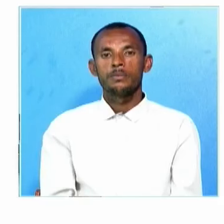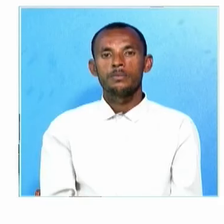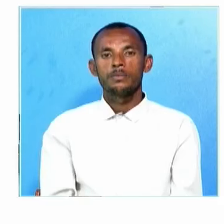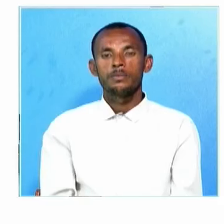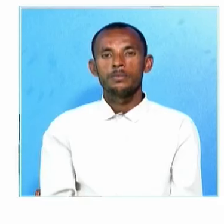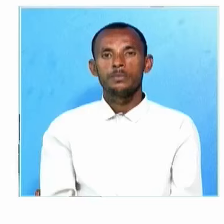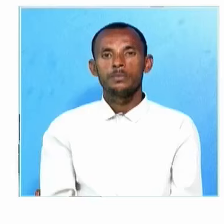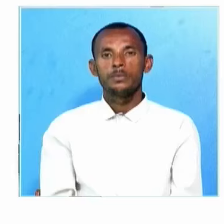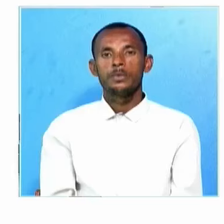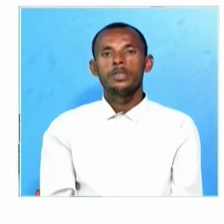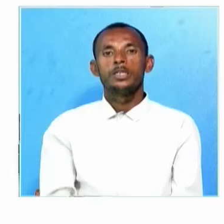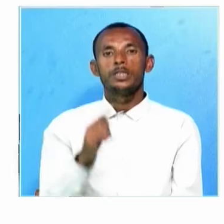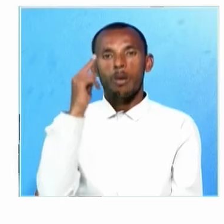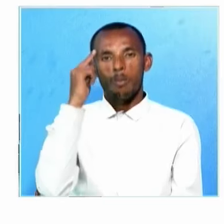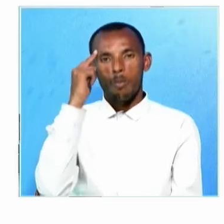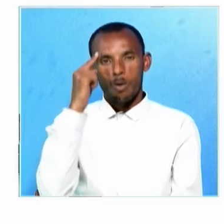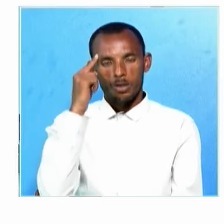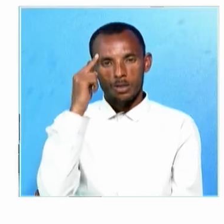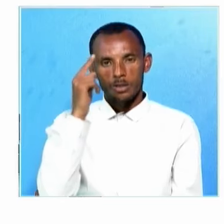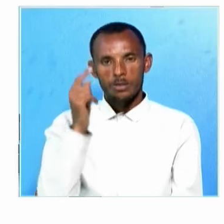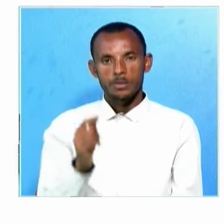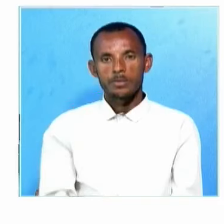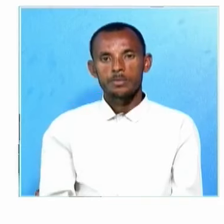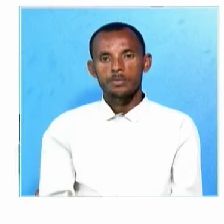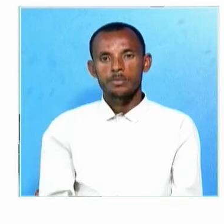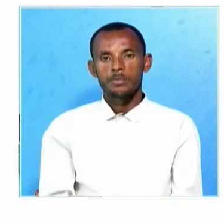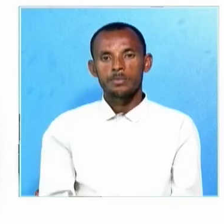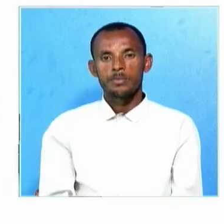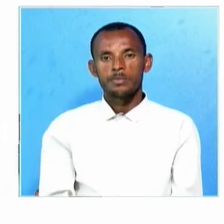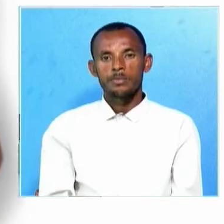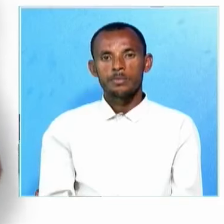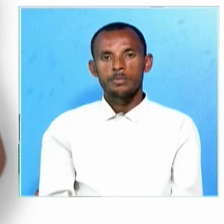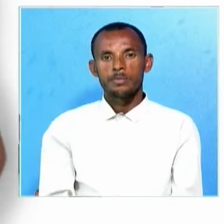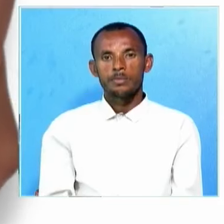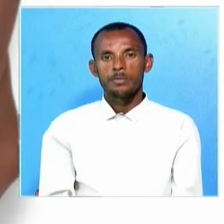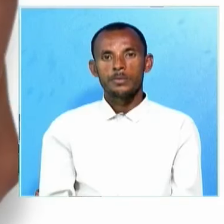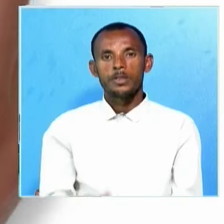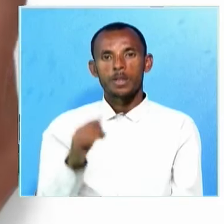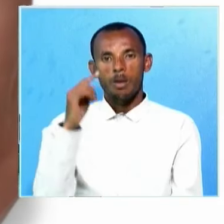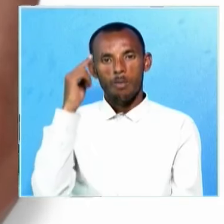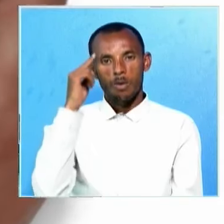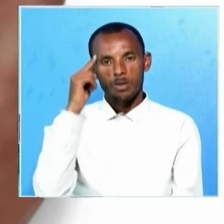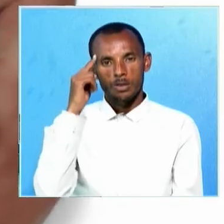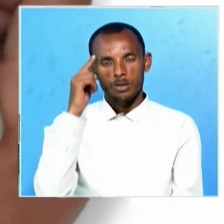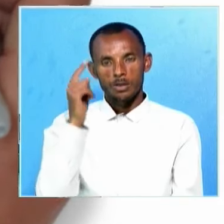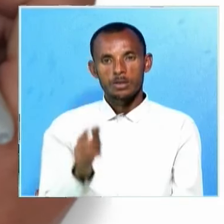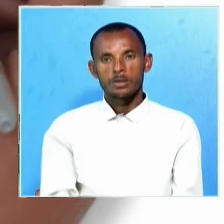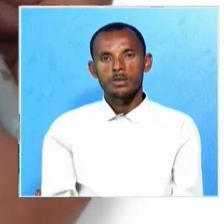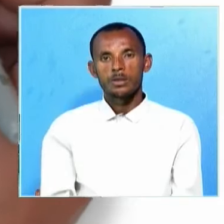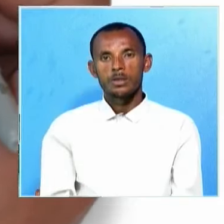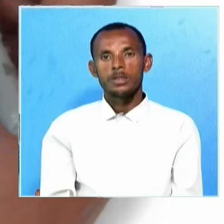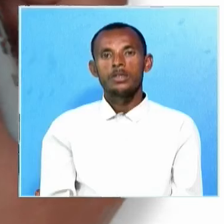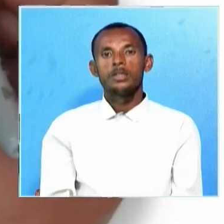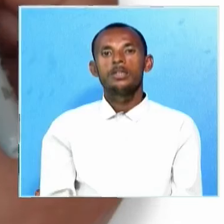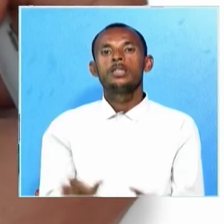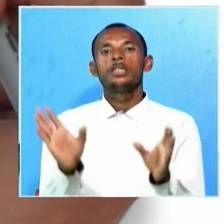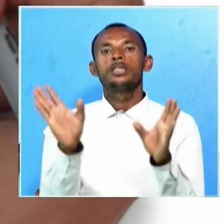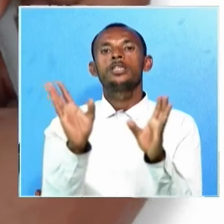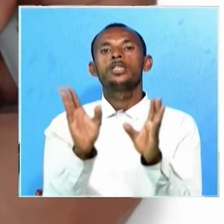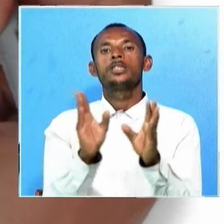Suppose set